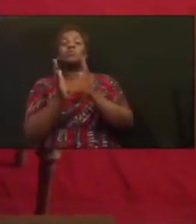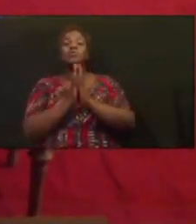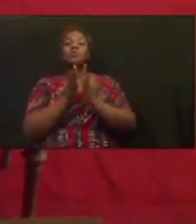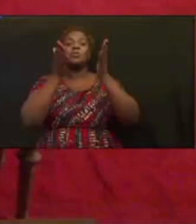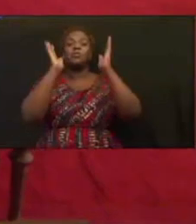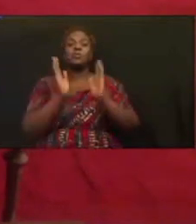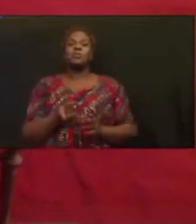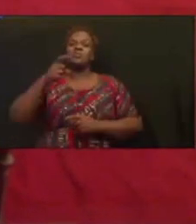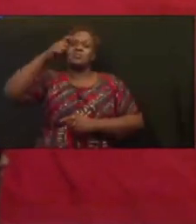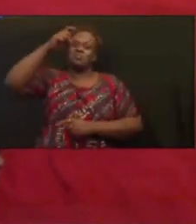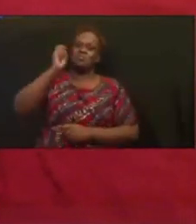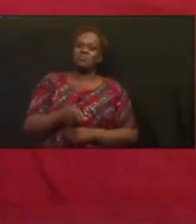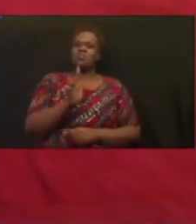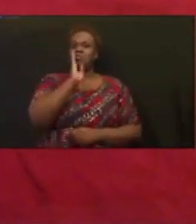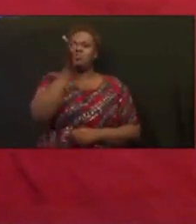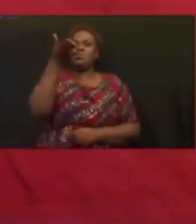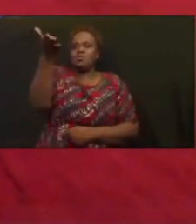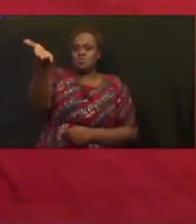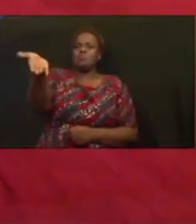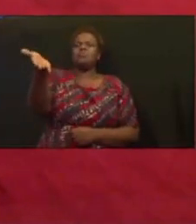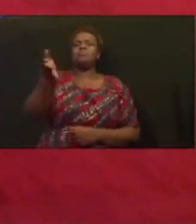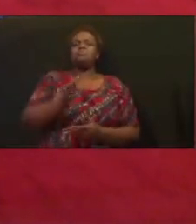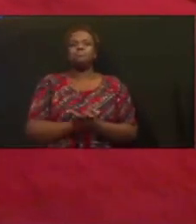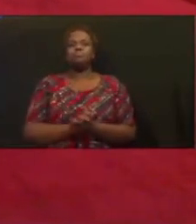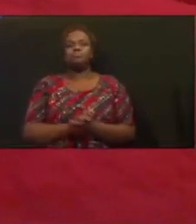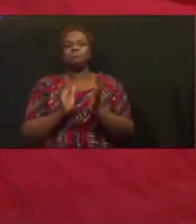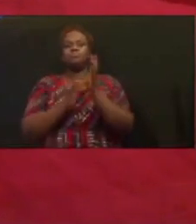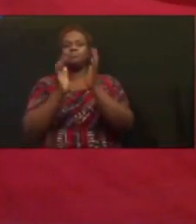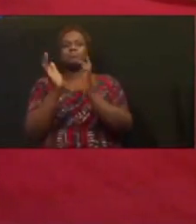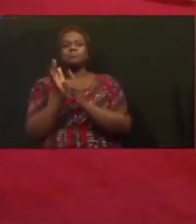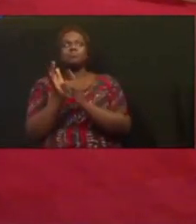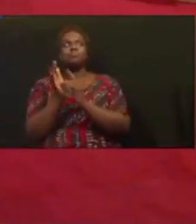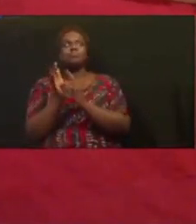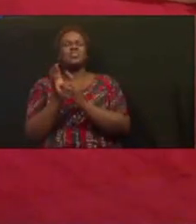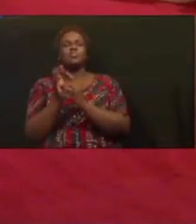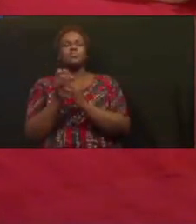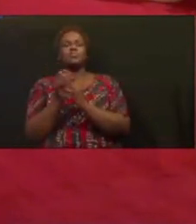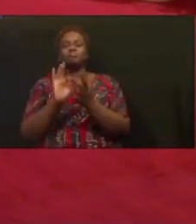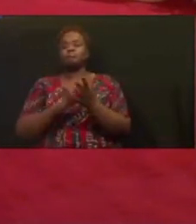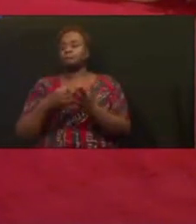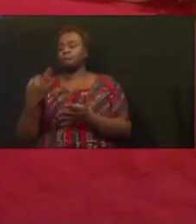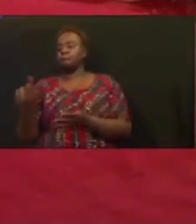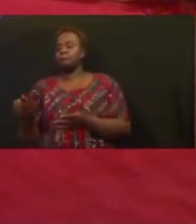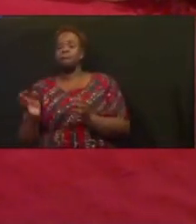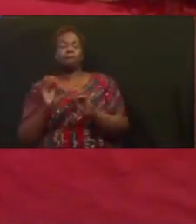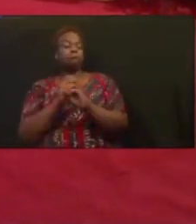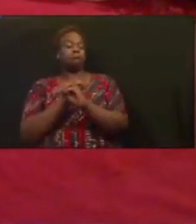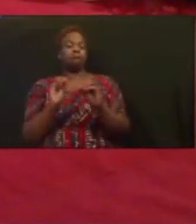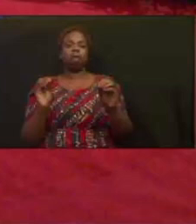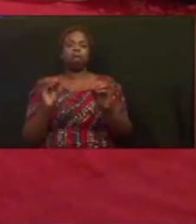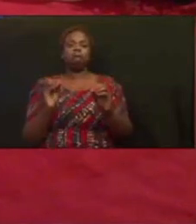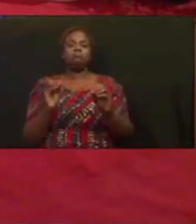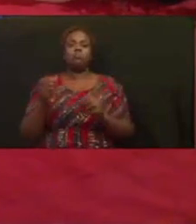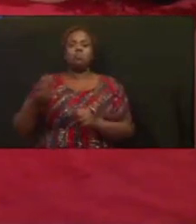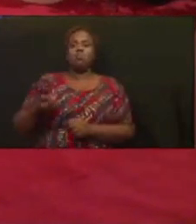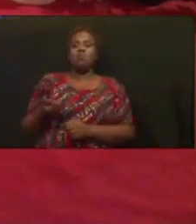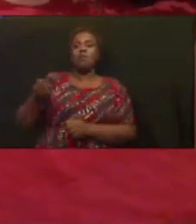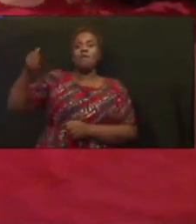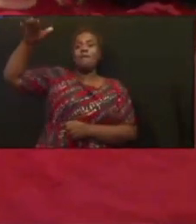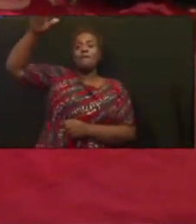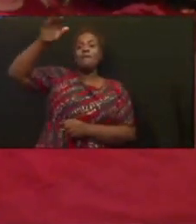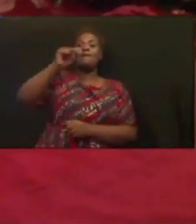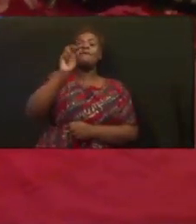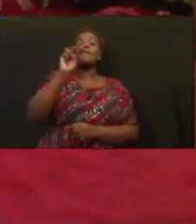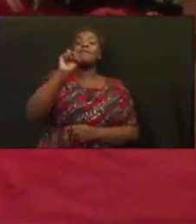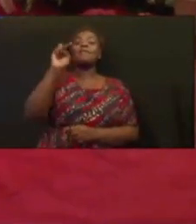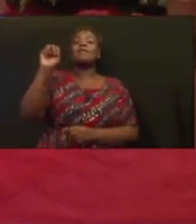you see will only stop in the realm of the spirit. Jesus did not just come. It took a woman called Anna the